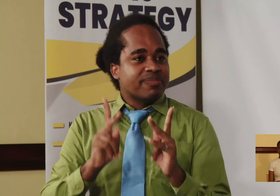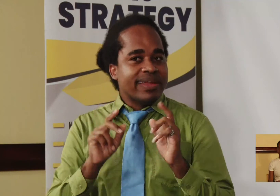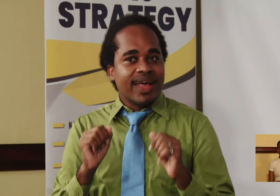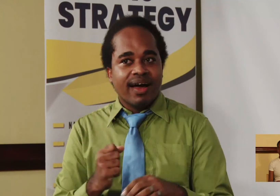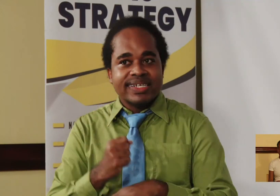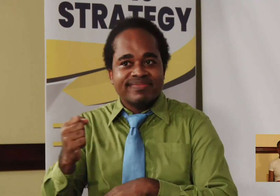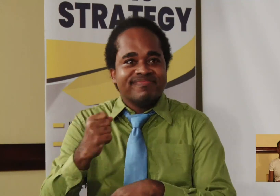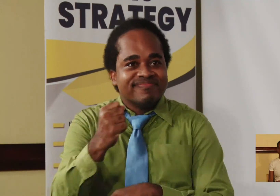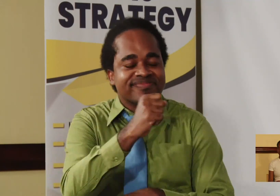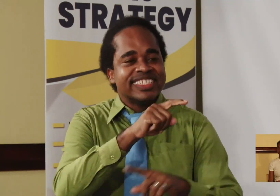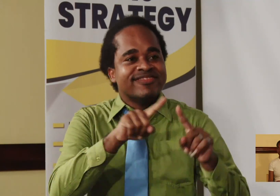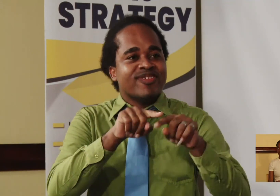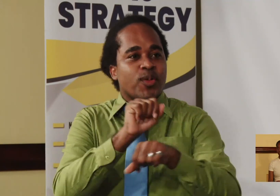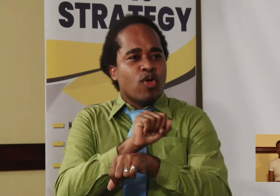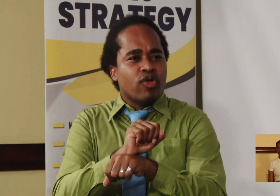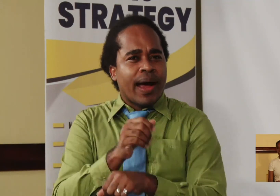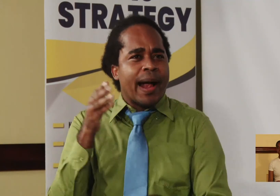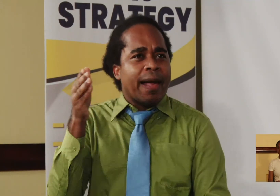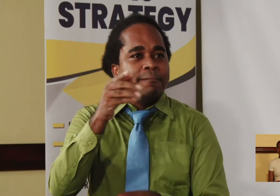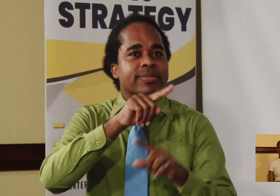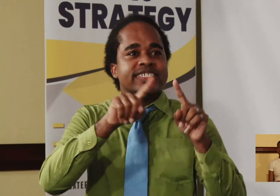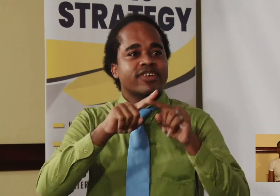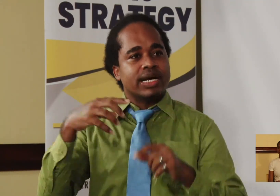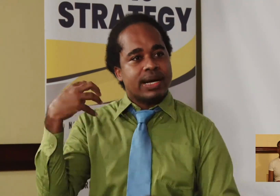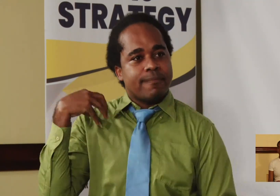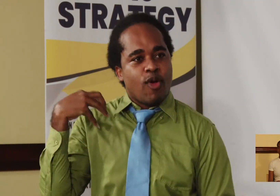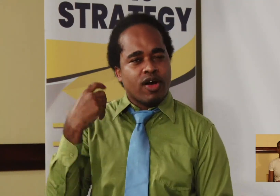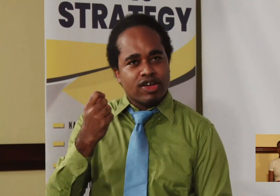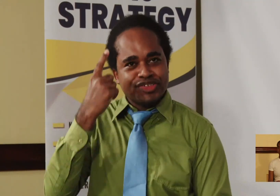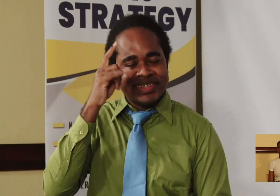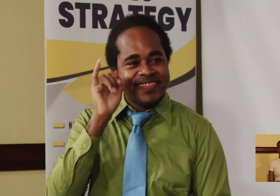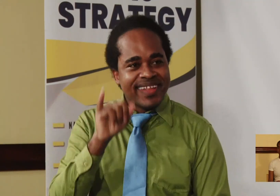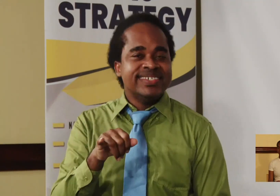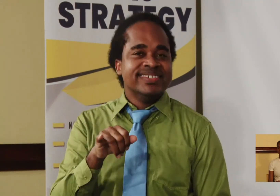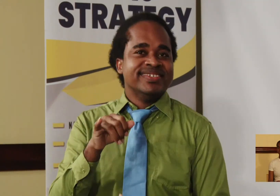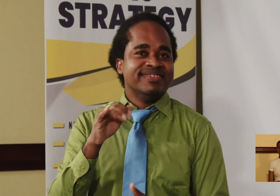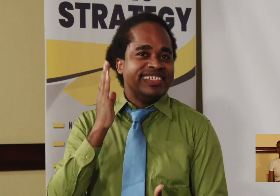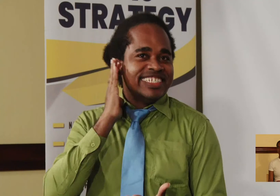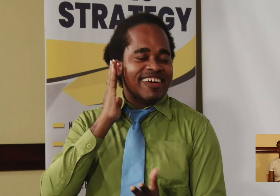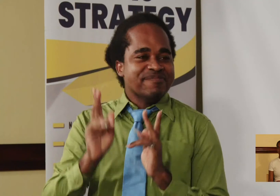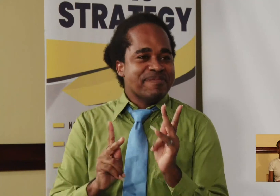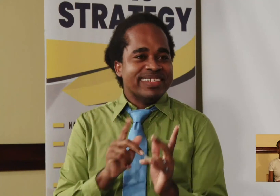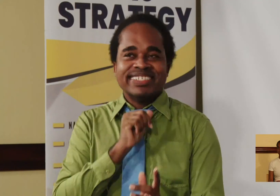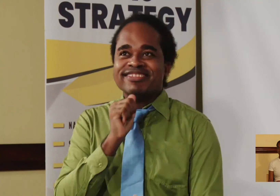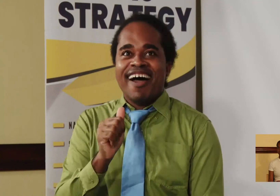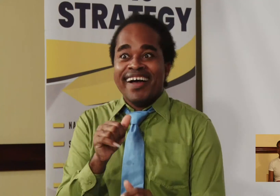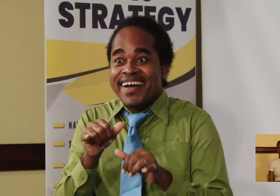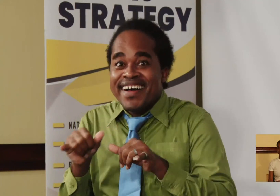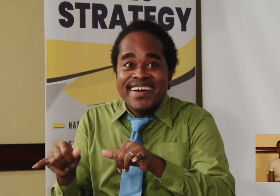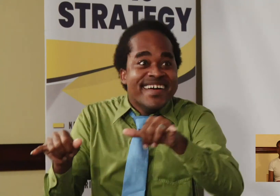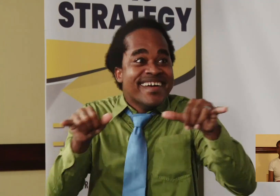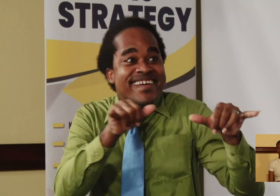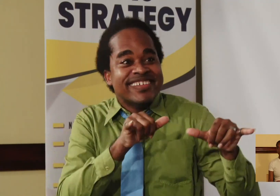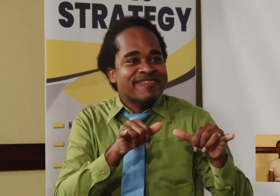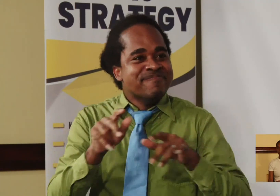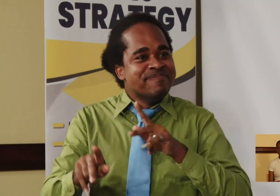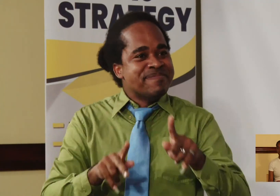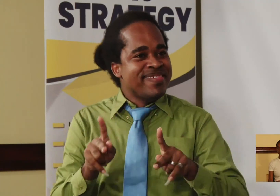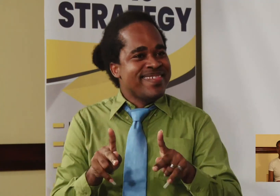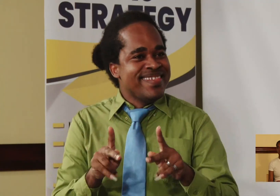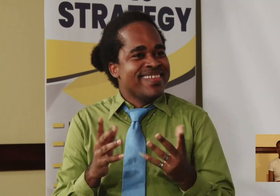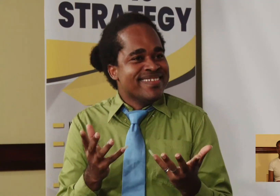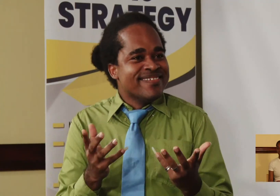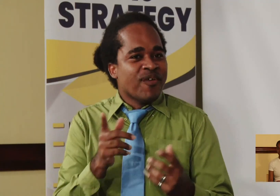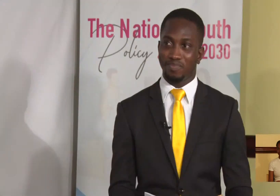Work opportunities, job opportunities, and different, we need our bosses to understand that deaf people means that